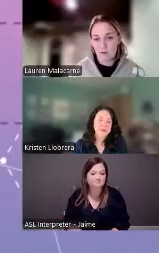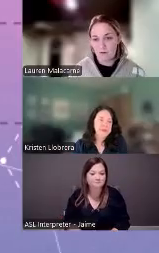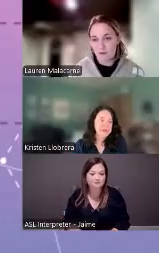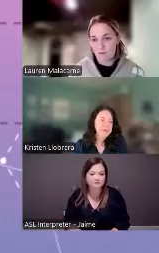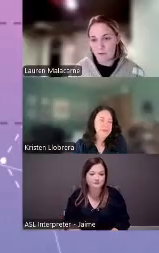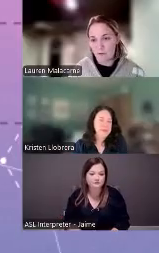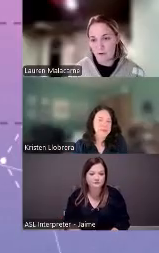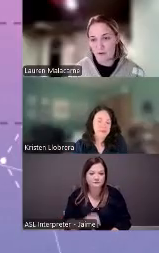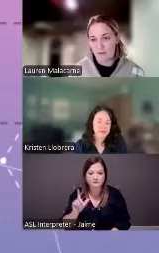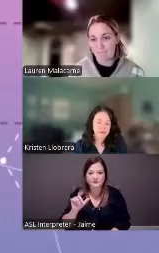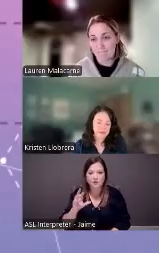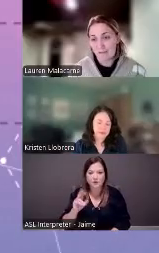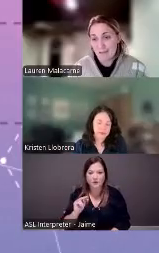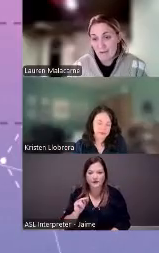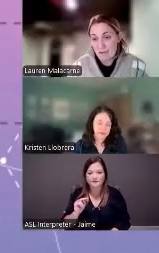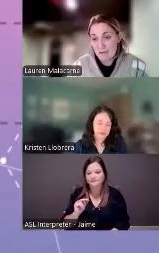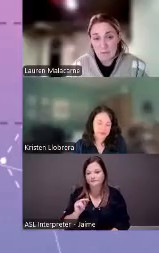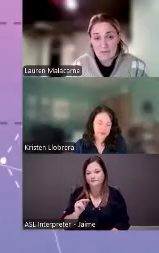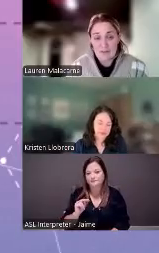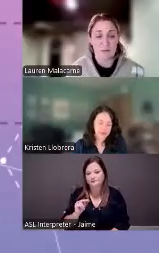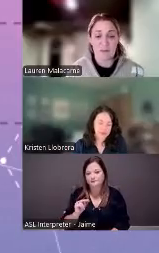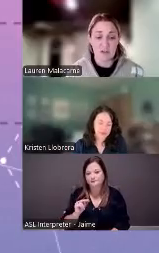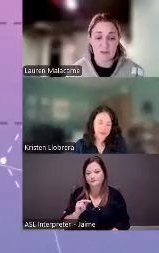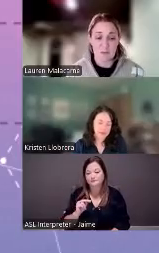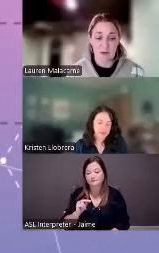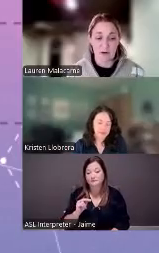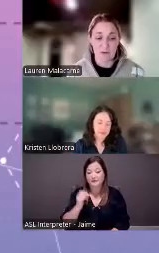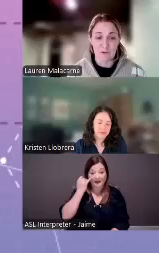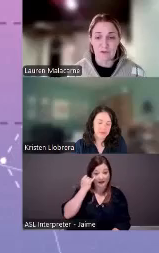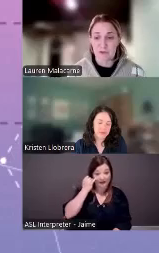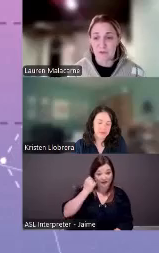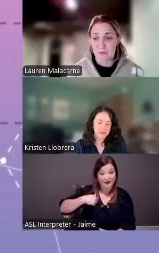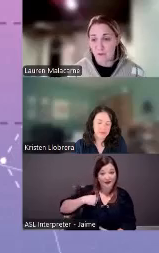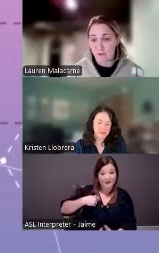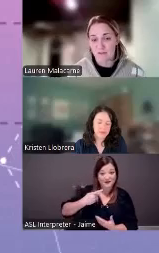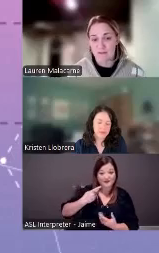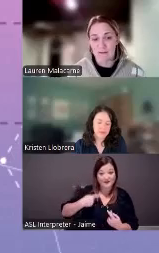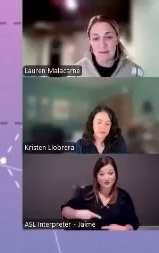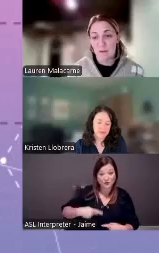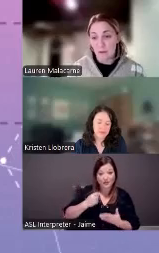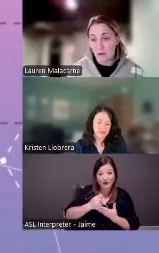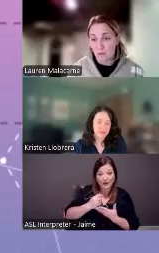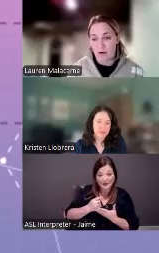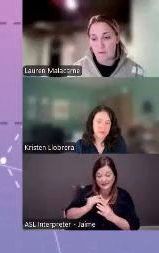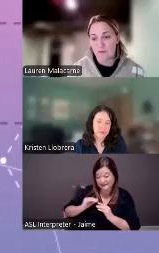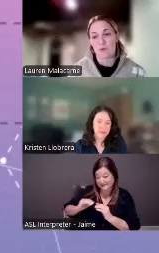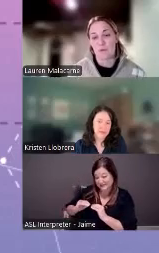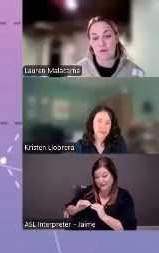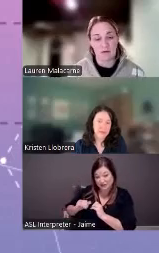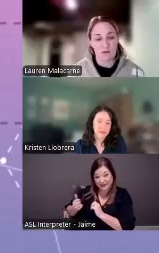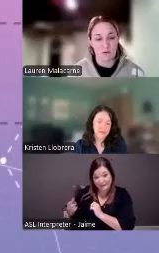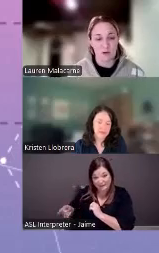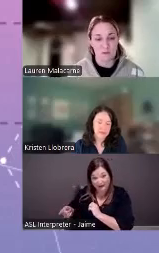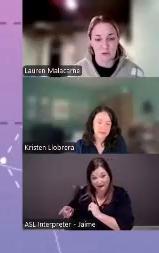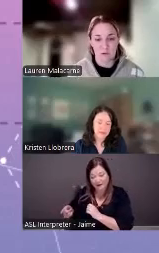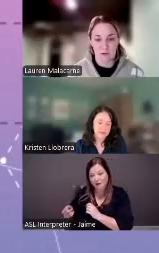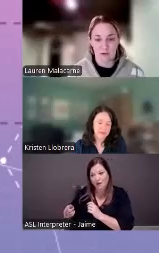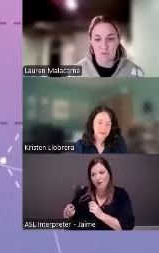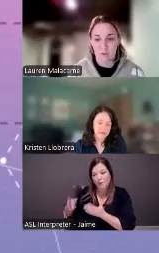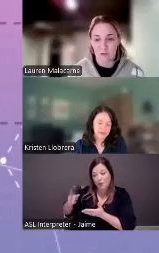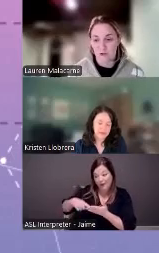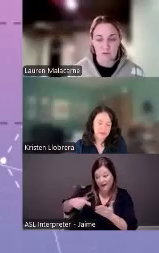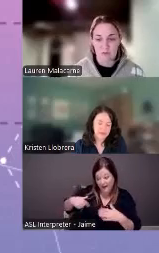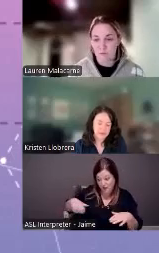So again, kind of mirroring, like if I'm a therapist and I'm teaching somebody how to do these skills in person, mirroring what I would do, but, trying to make sure